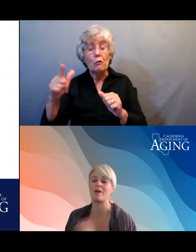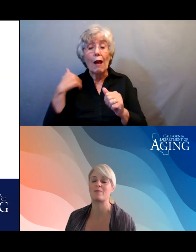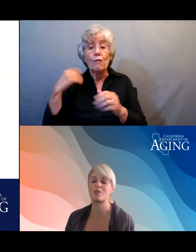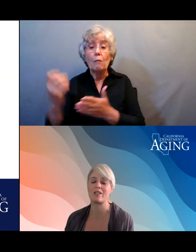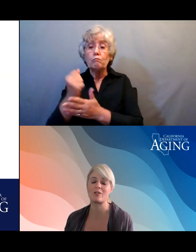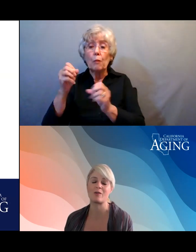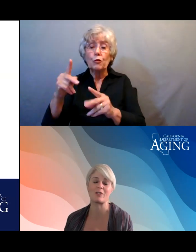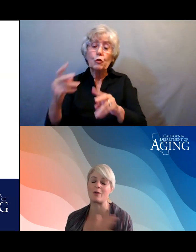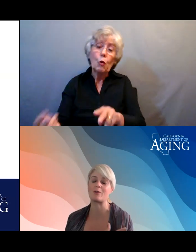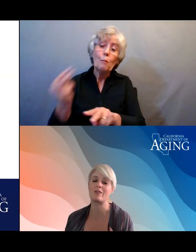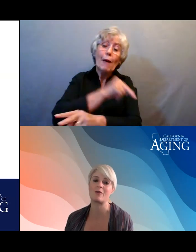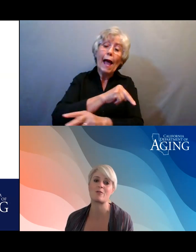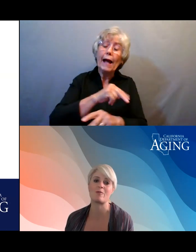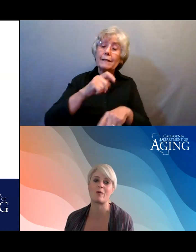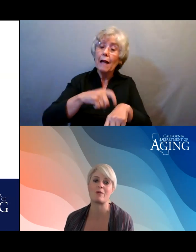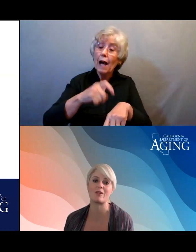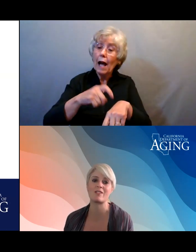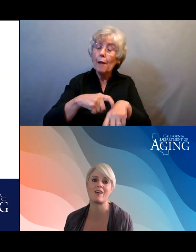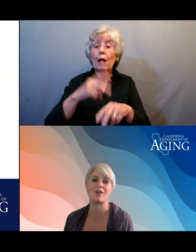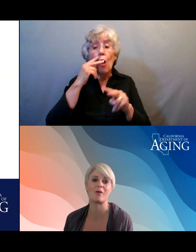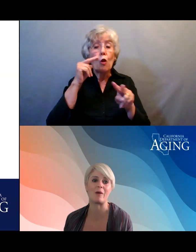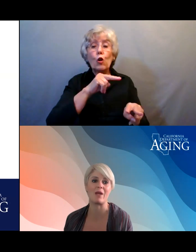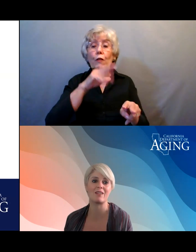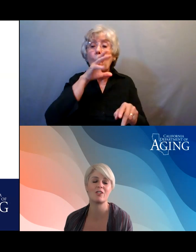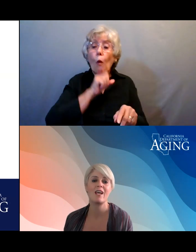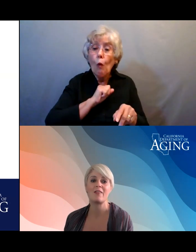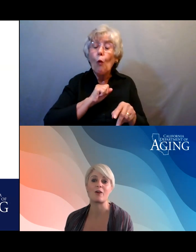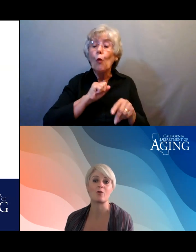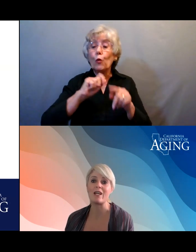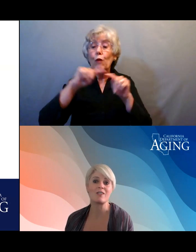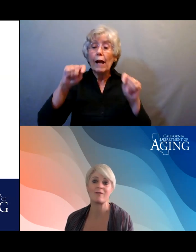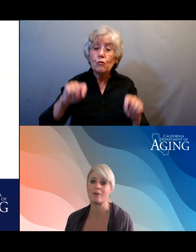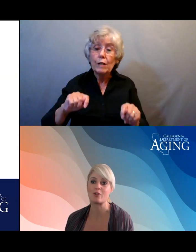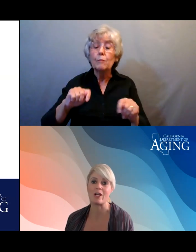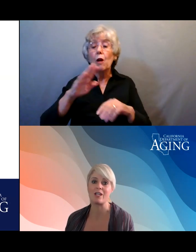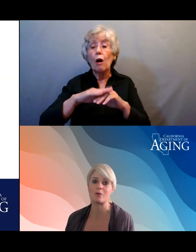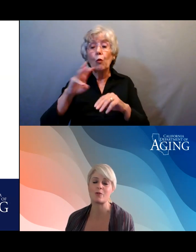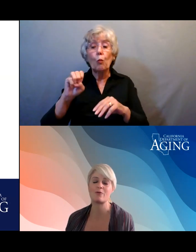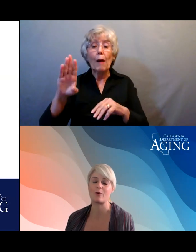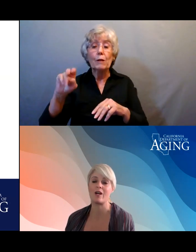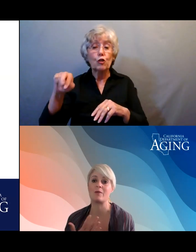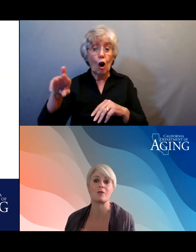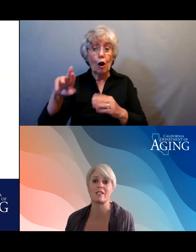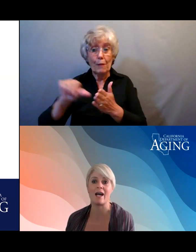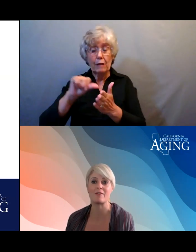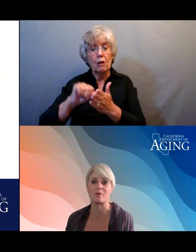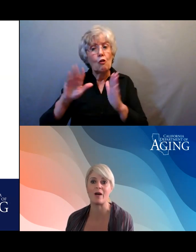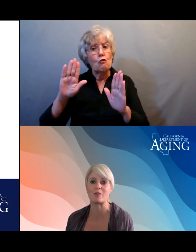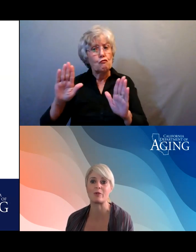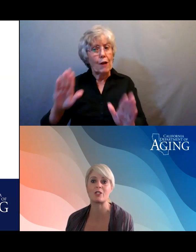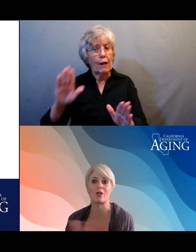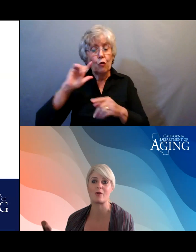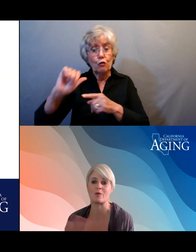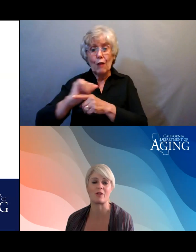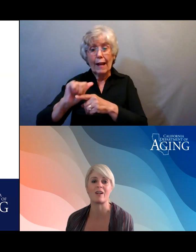older transcript, watch the older videos from our webinars on our webpage. They're great free training tools for your staff as well.